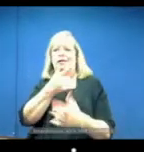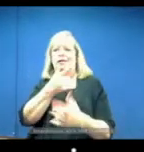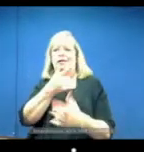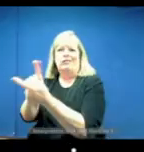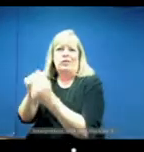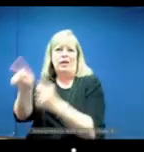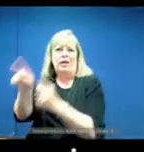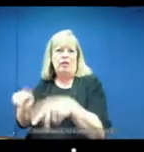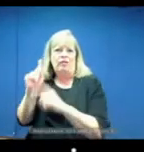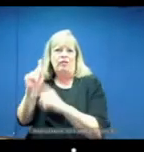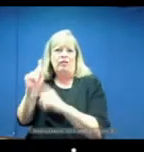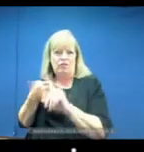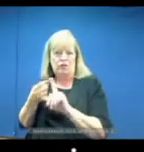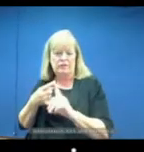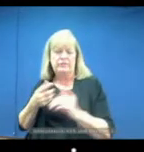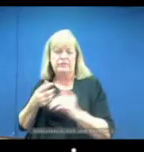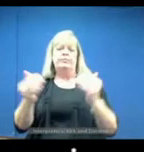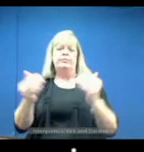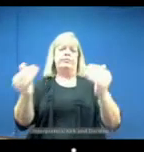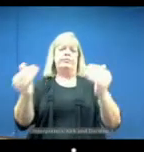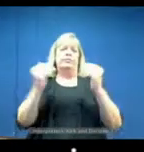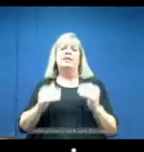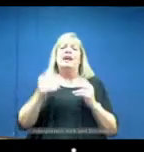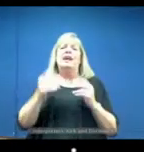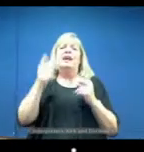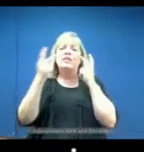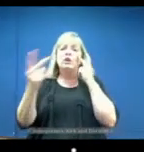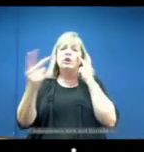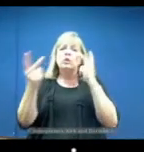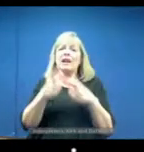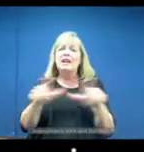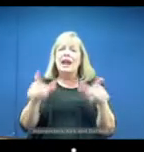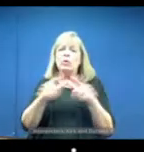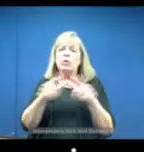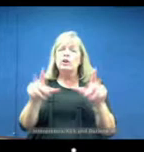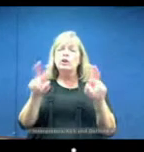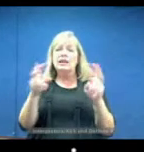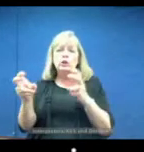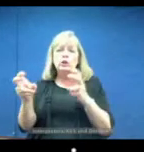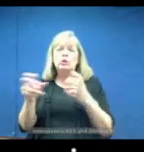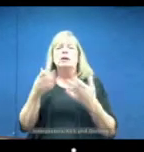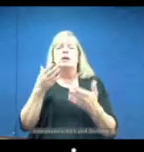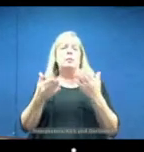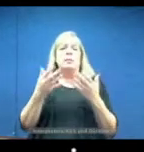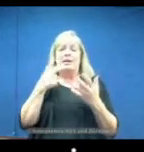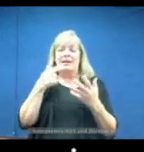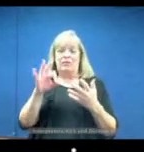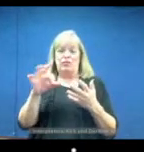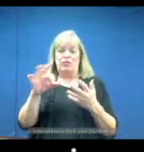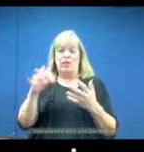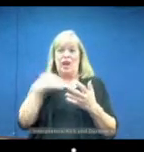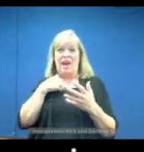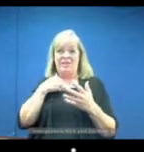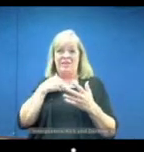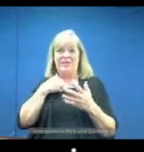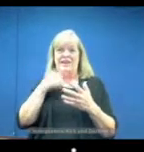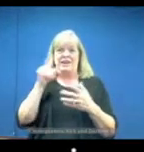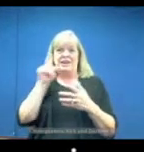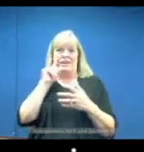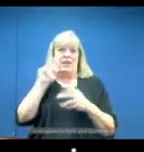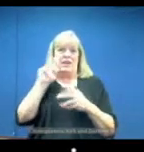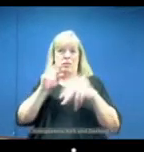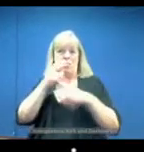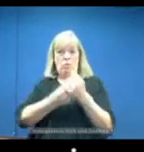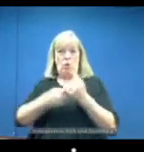Some visual language issues. You may want to suggest that between counsel tables, if there are deaf people at both tables,